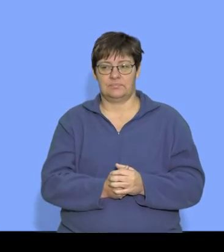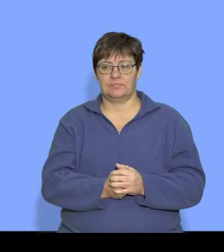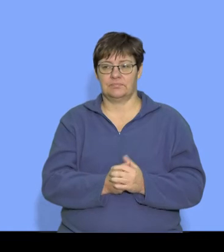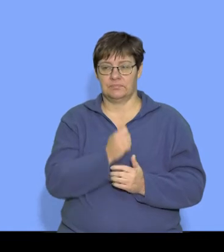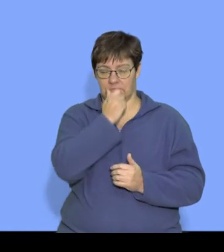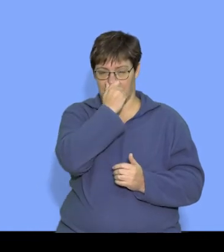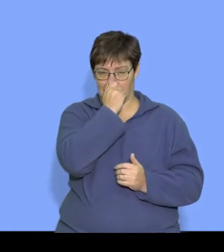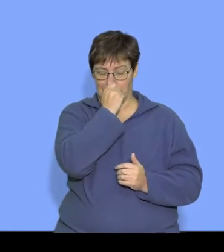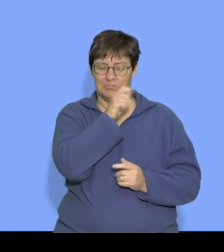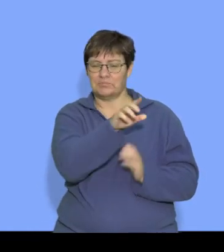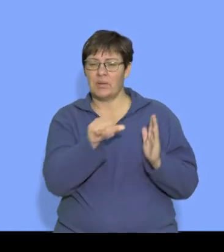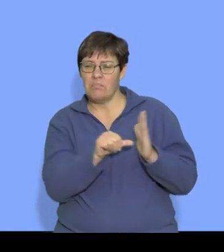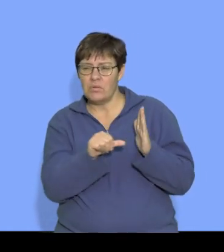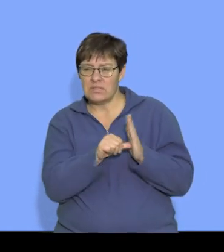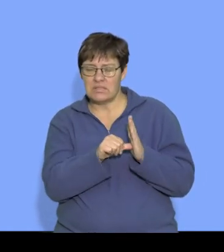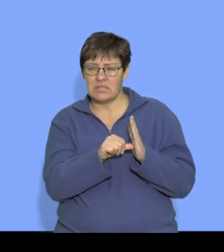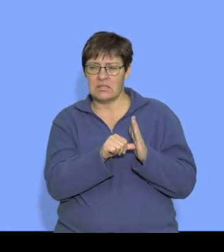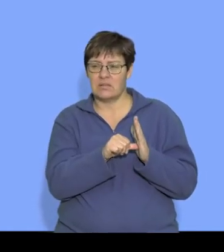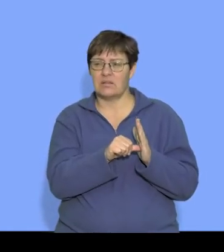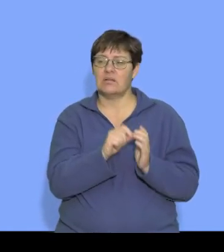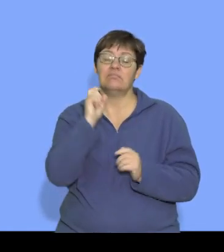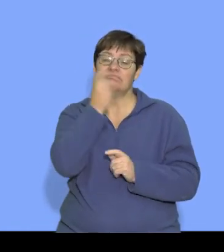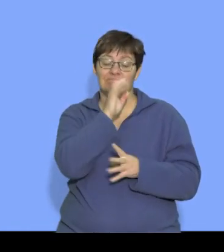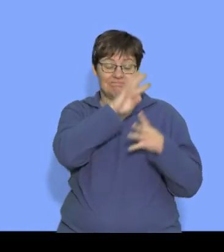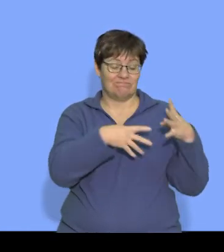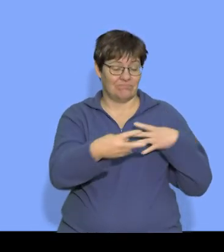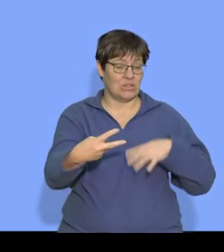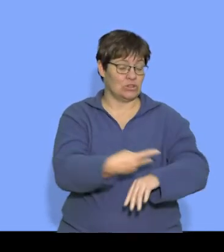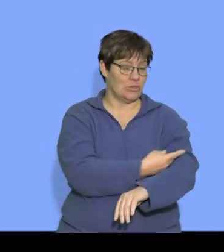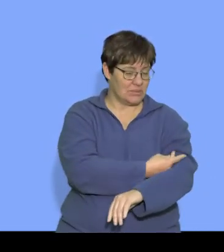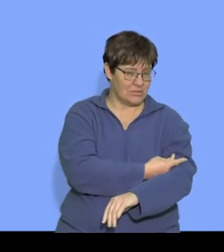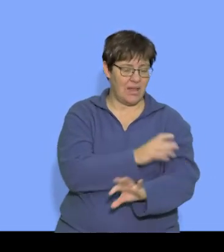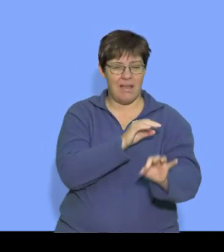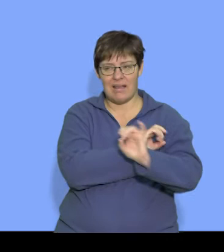Right. It's important that the dental formula of sheep is